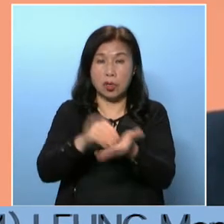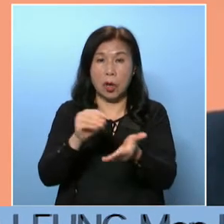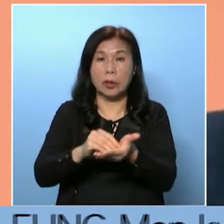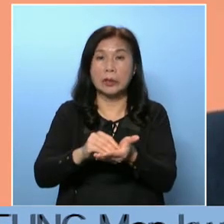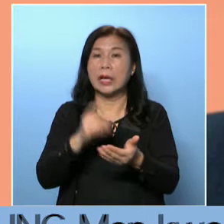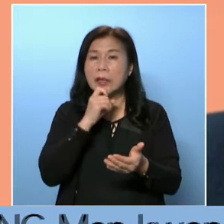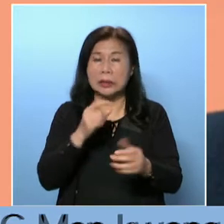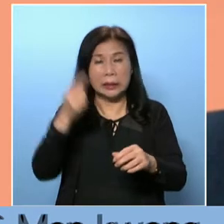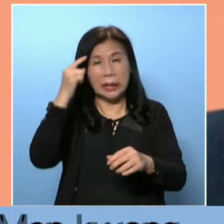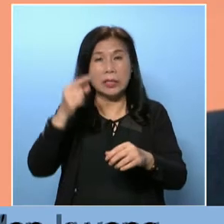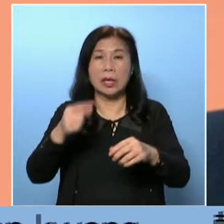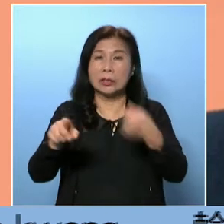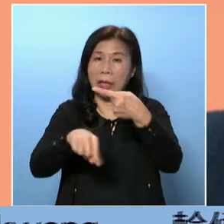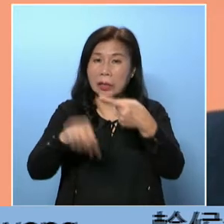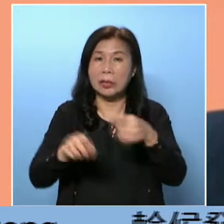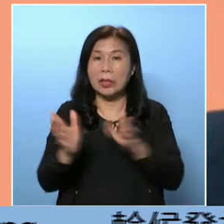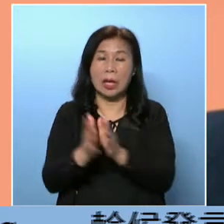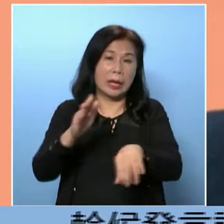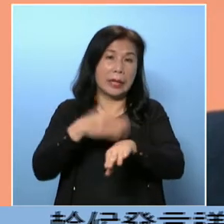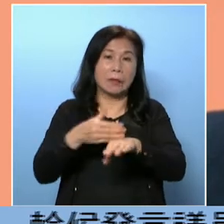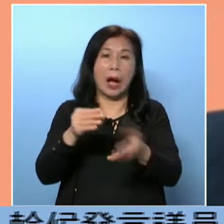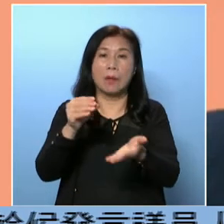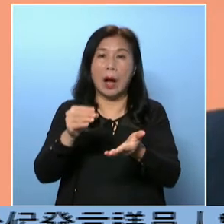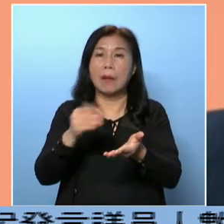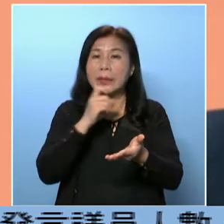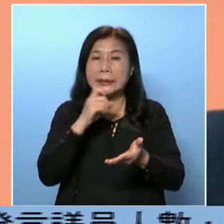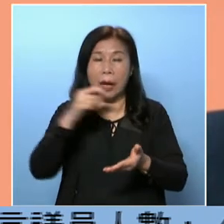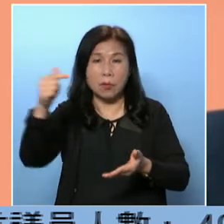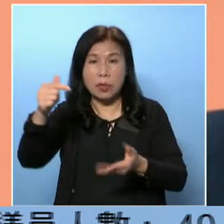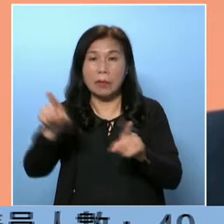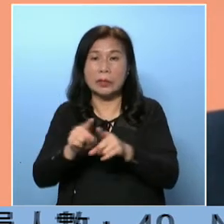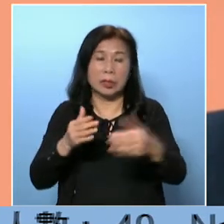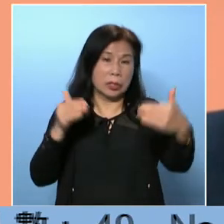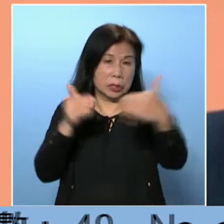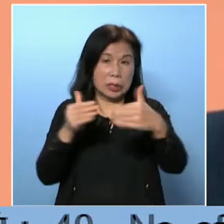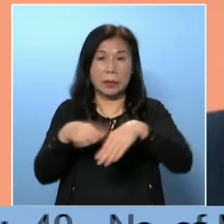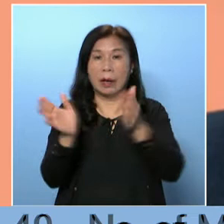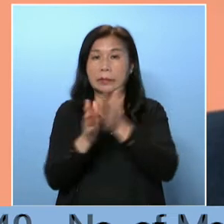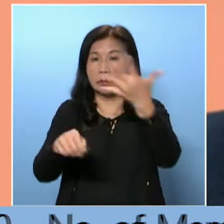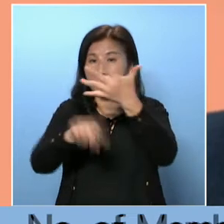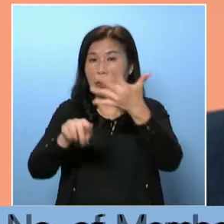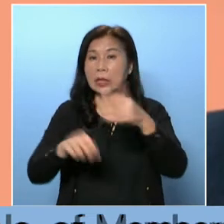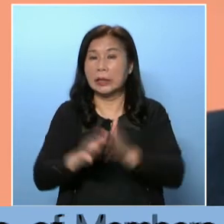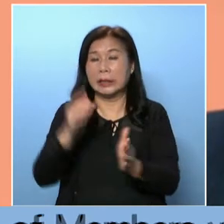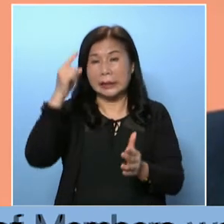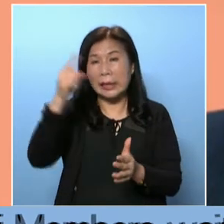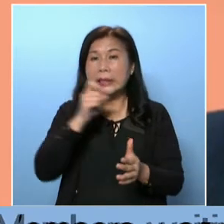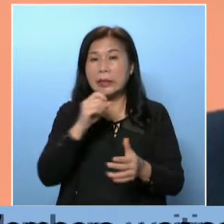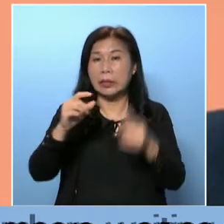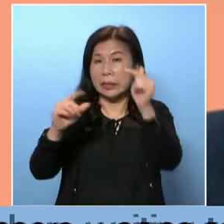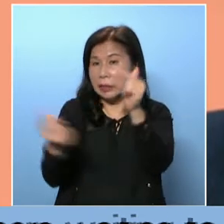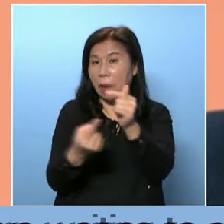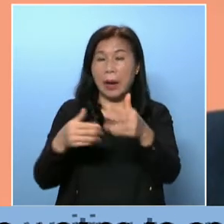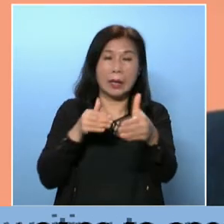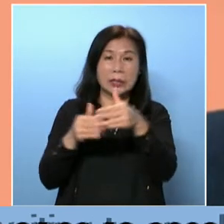follow the direction offered by President Xi. Now, we have more than 5,000 preliminary cases each day. The